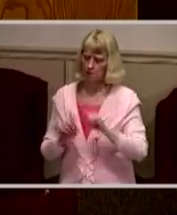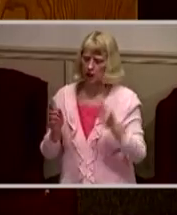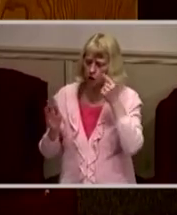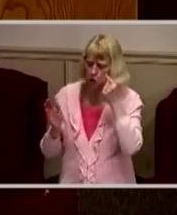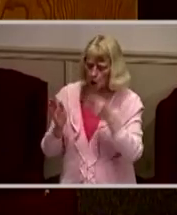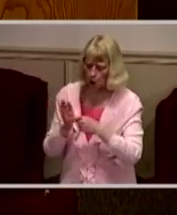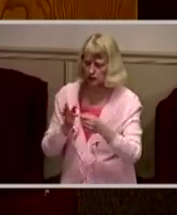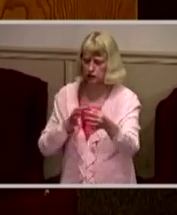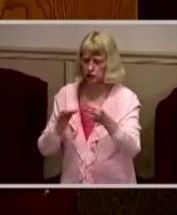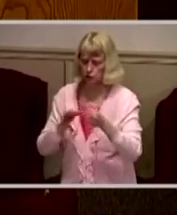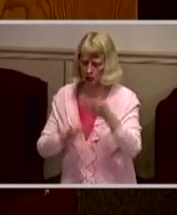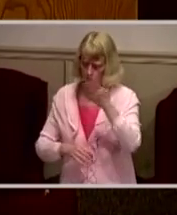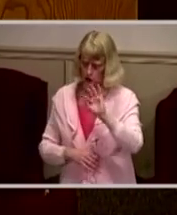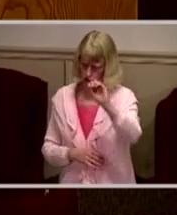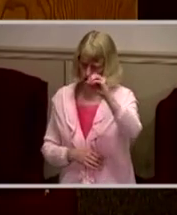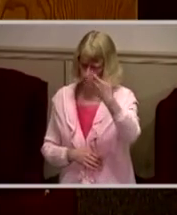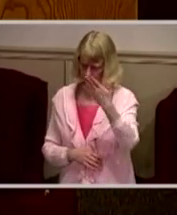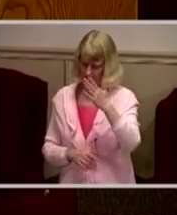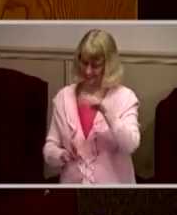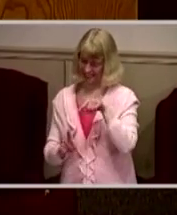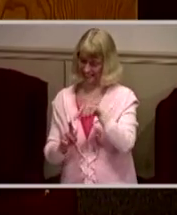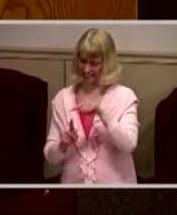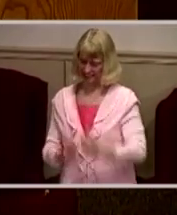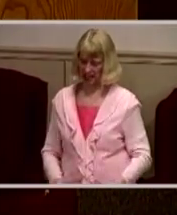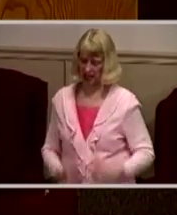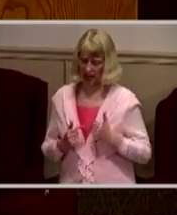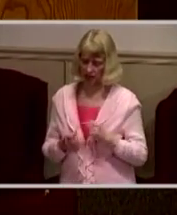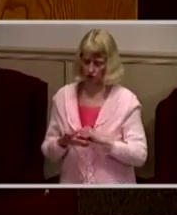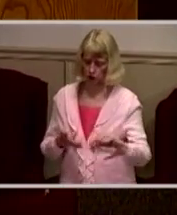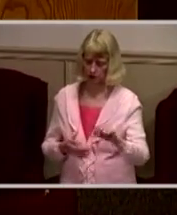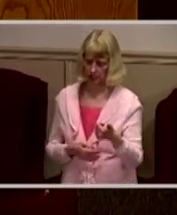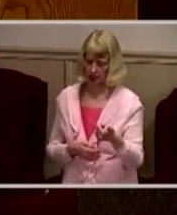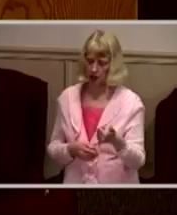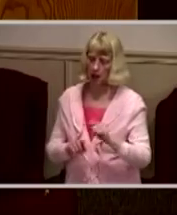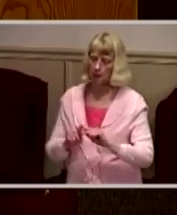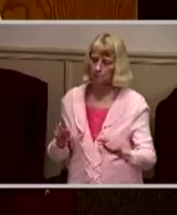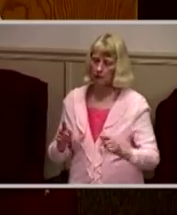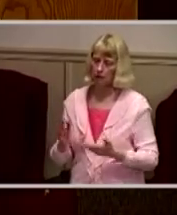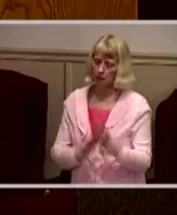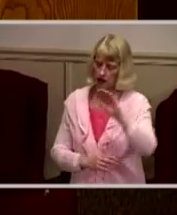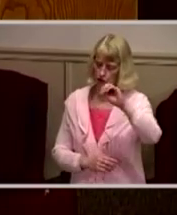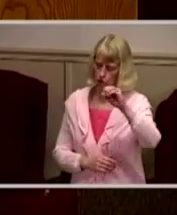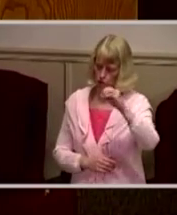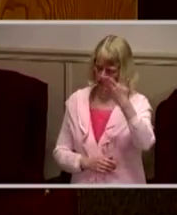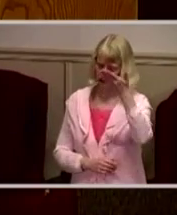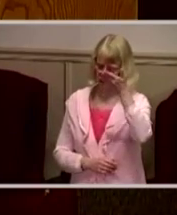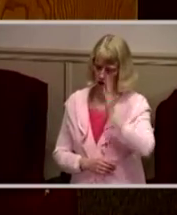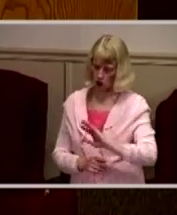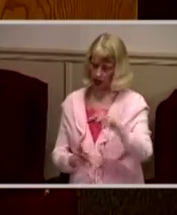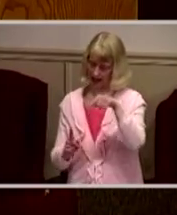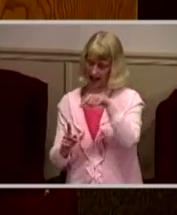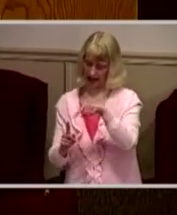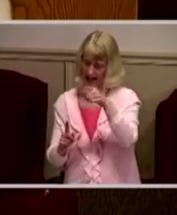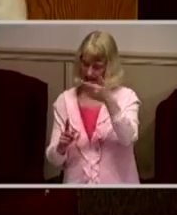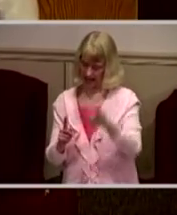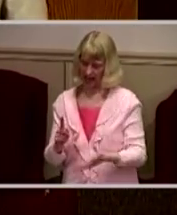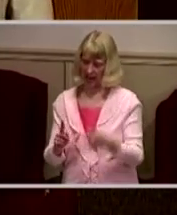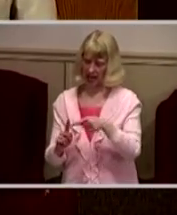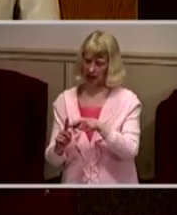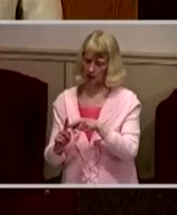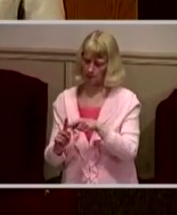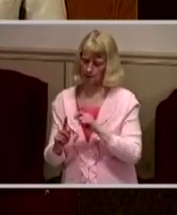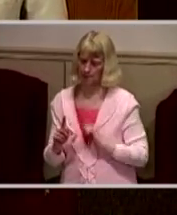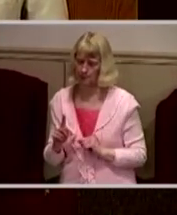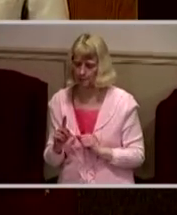how he describes God's grace in his life there in verse 10. He says, but by the grace of God, I am what I